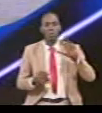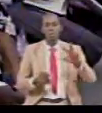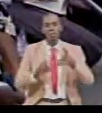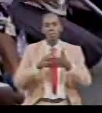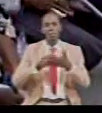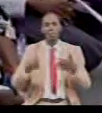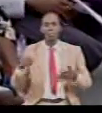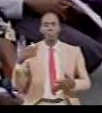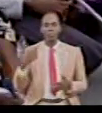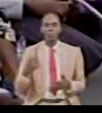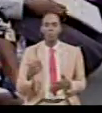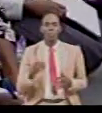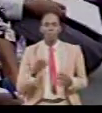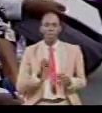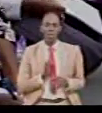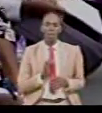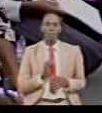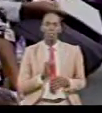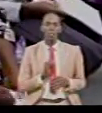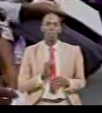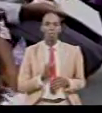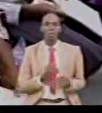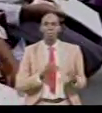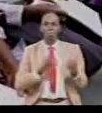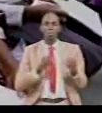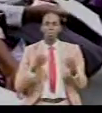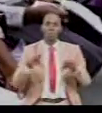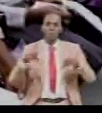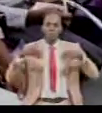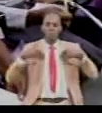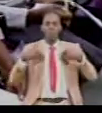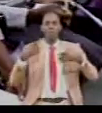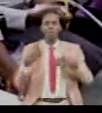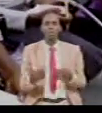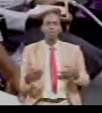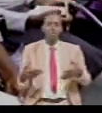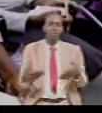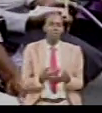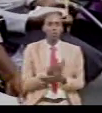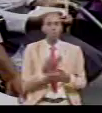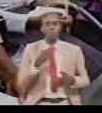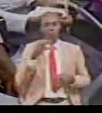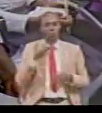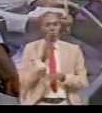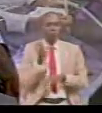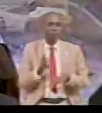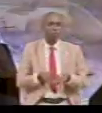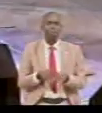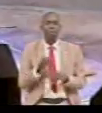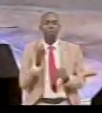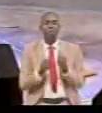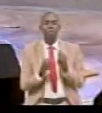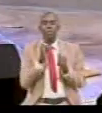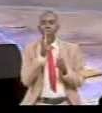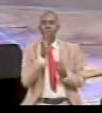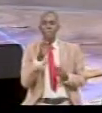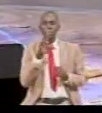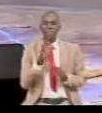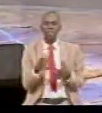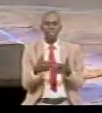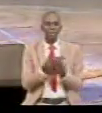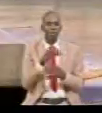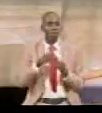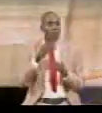and have put on the new man, which is renewed in knowledge after